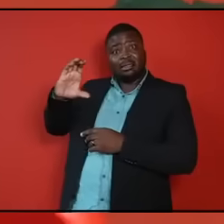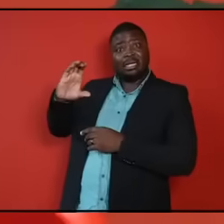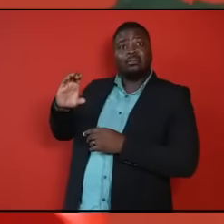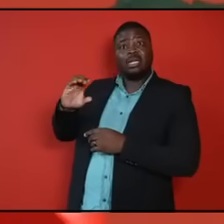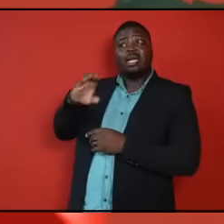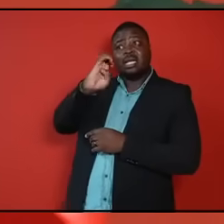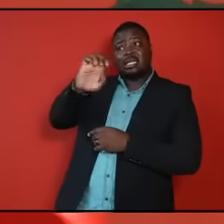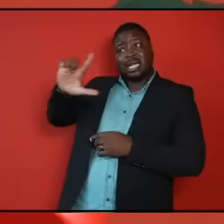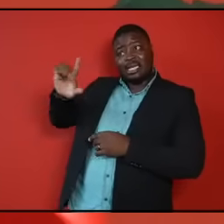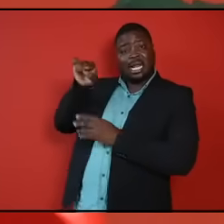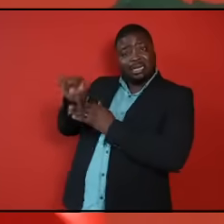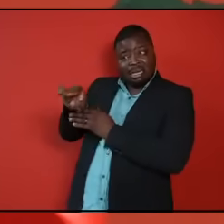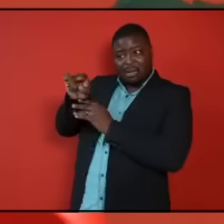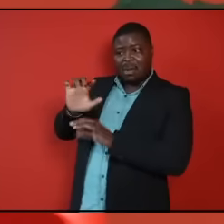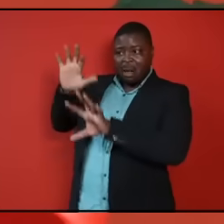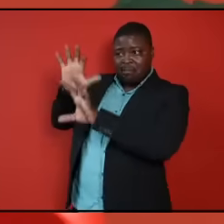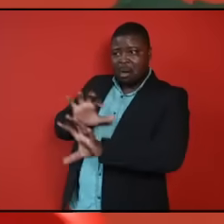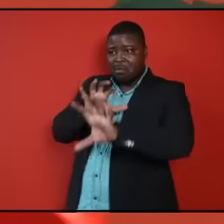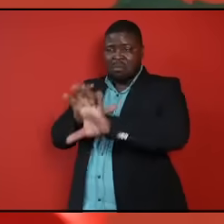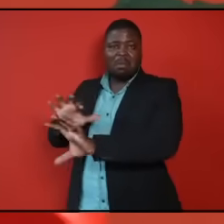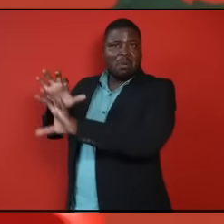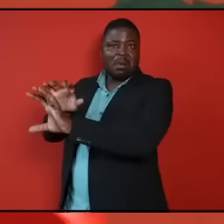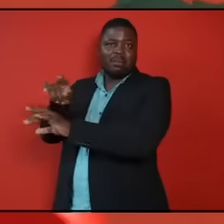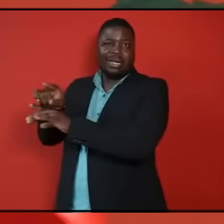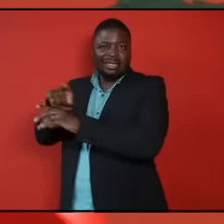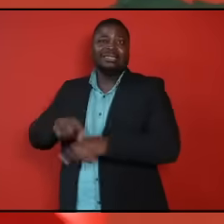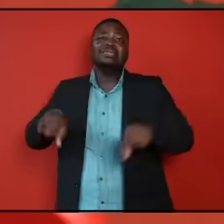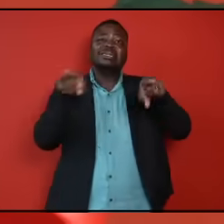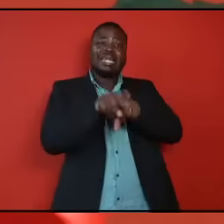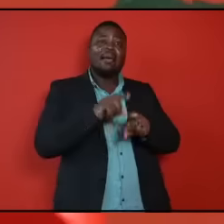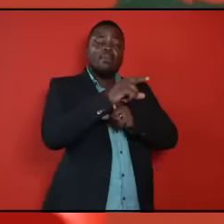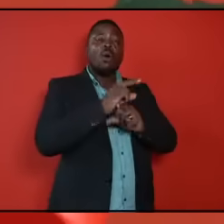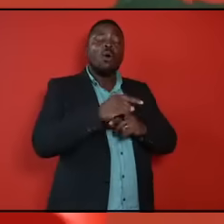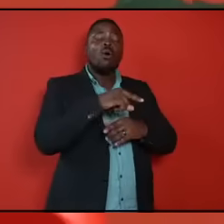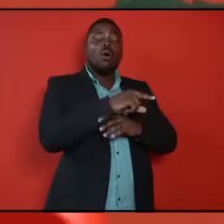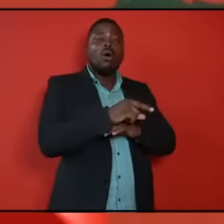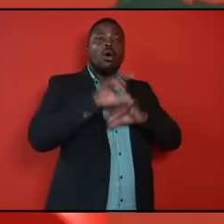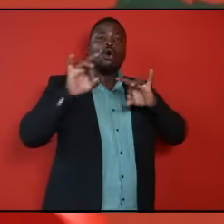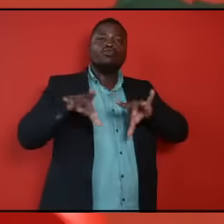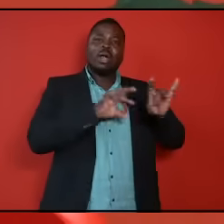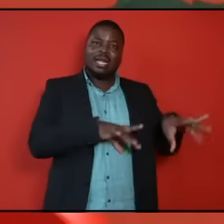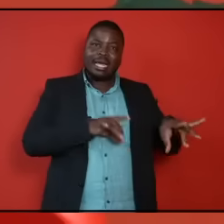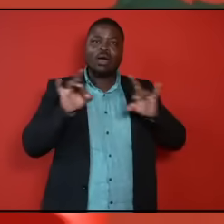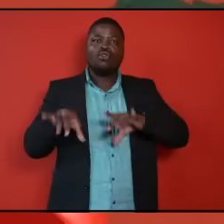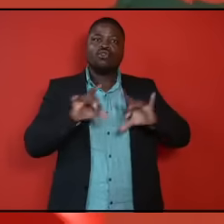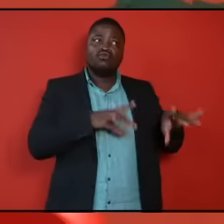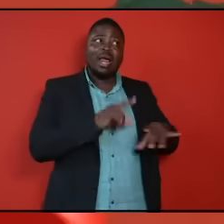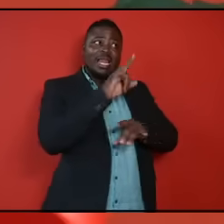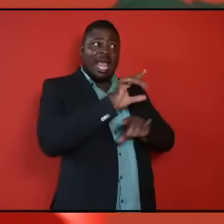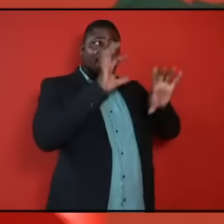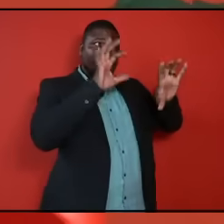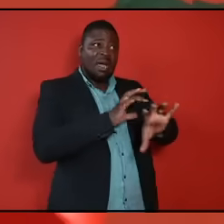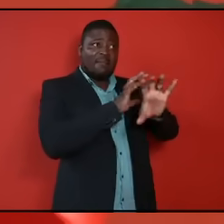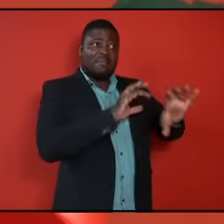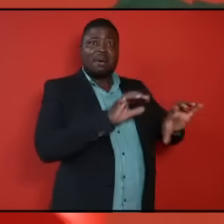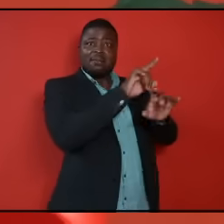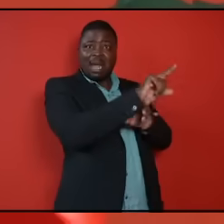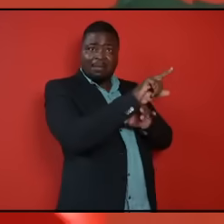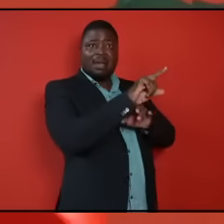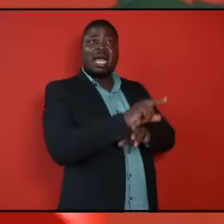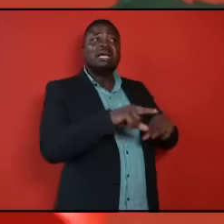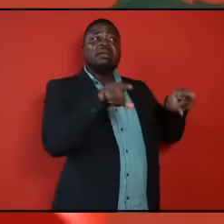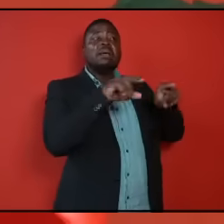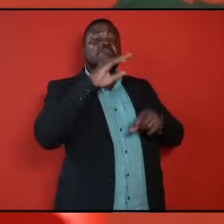Australia, Europe, and the rest of African continent, demonstrate that the EFF is not an isolated